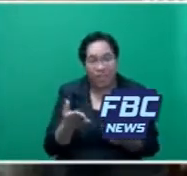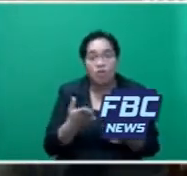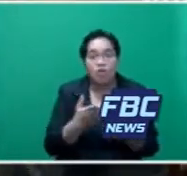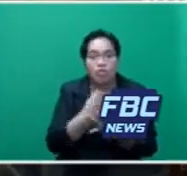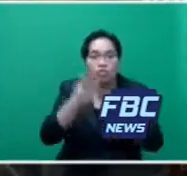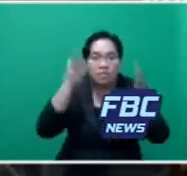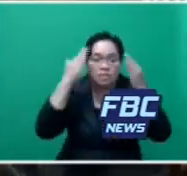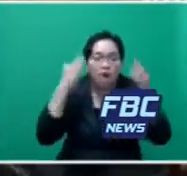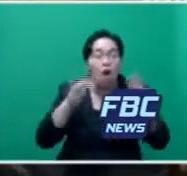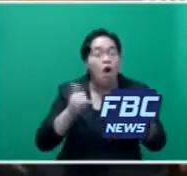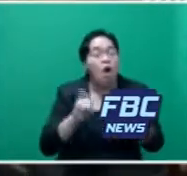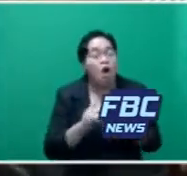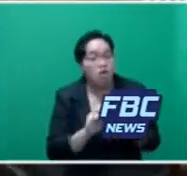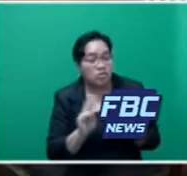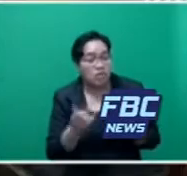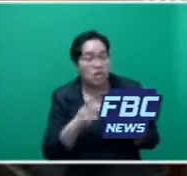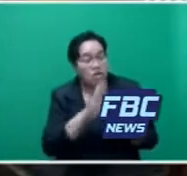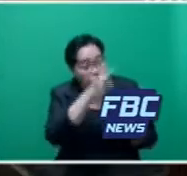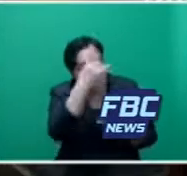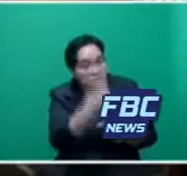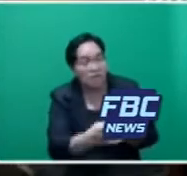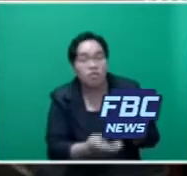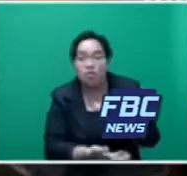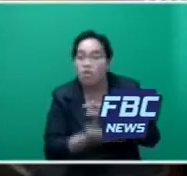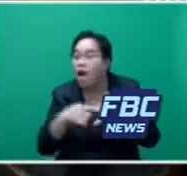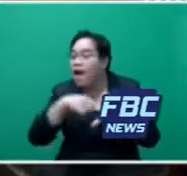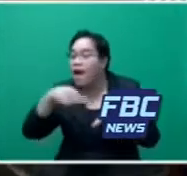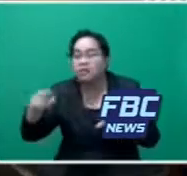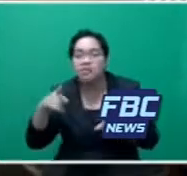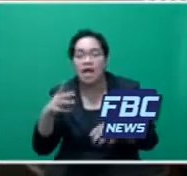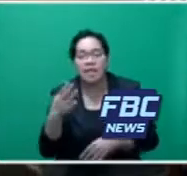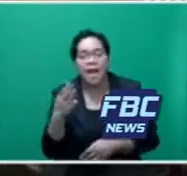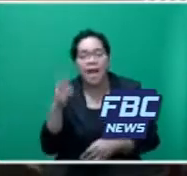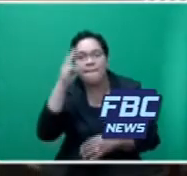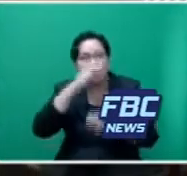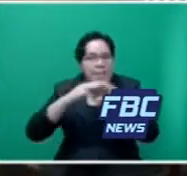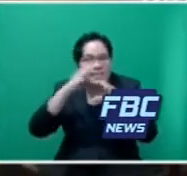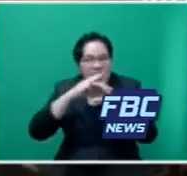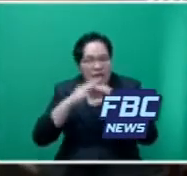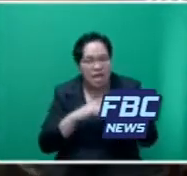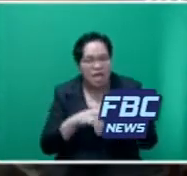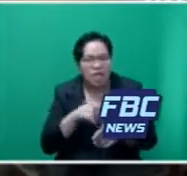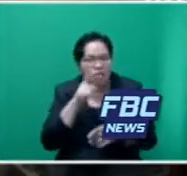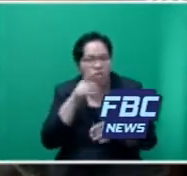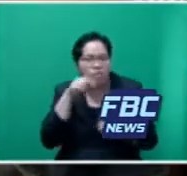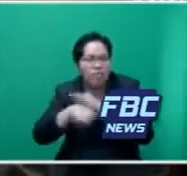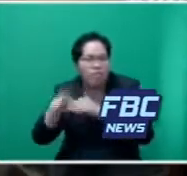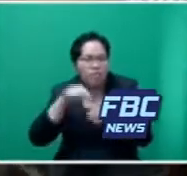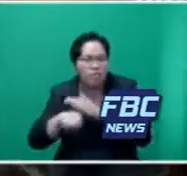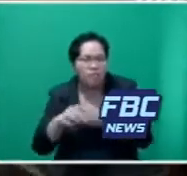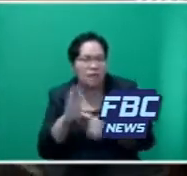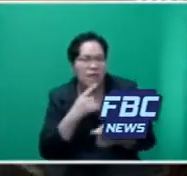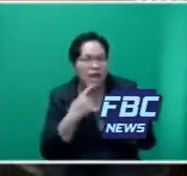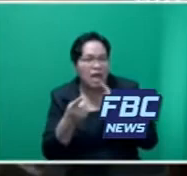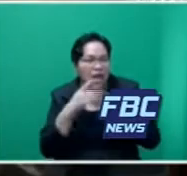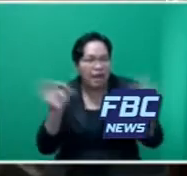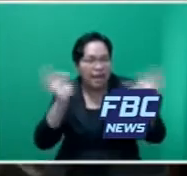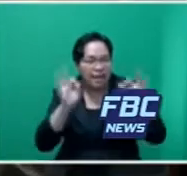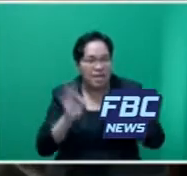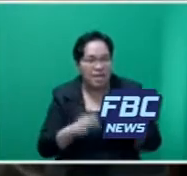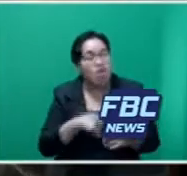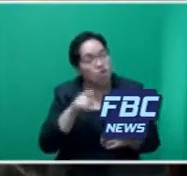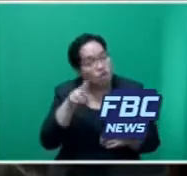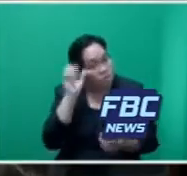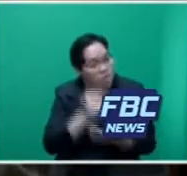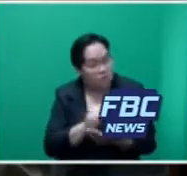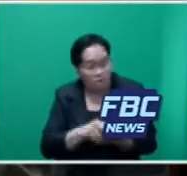Speaker, or go outside, face the media. You've been running away from the media with no comments. Do the honourable thing.